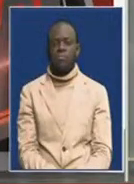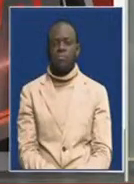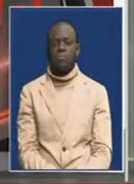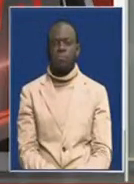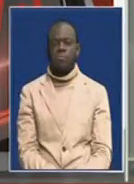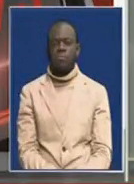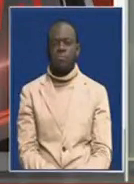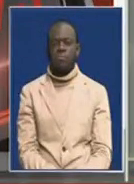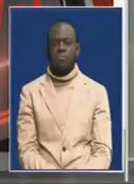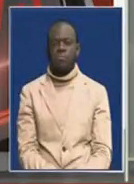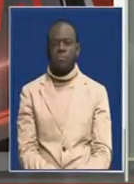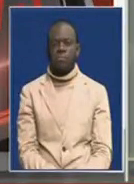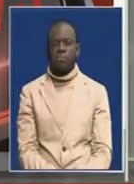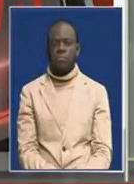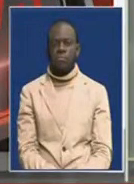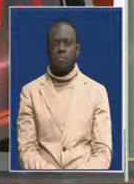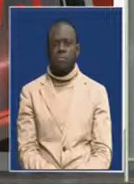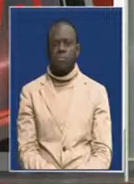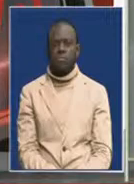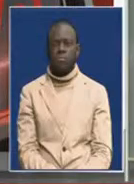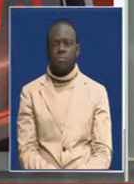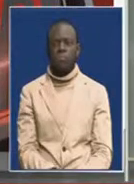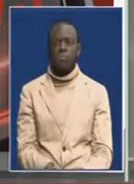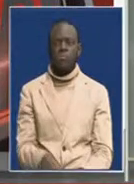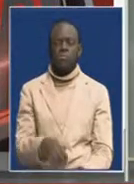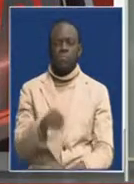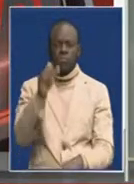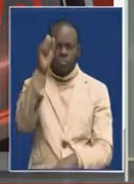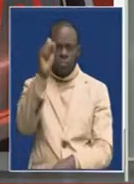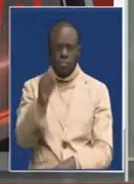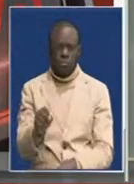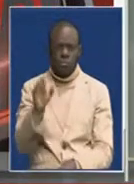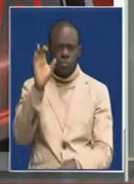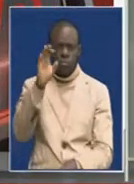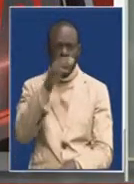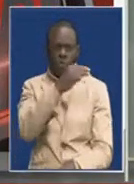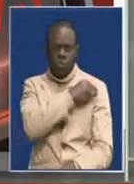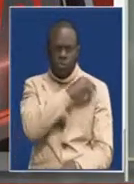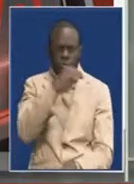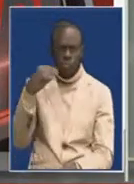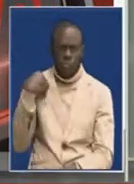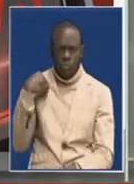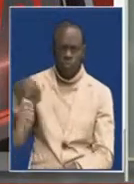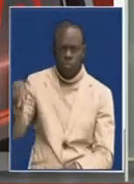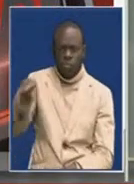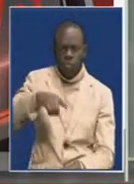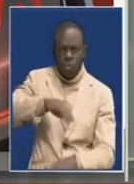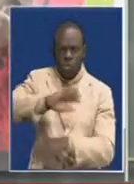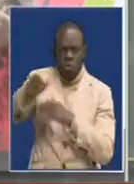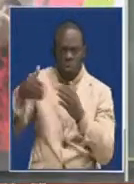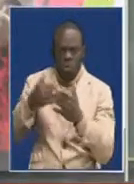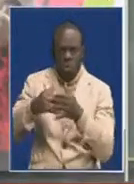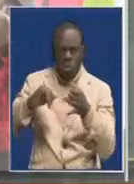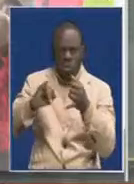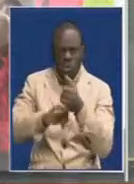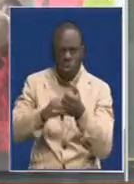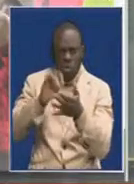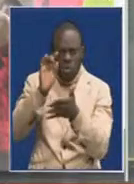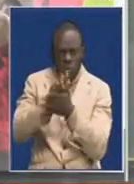Now, all social cash transfer beneficiaries in Monze Southern Province will be issued with replacement national